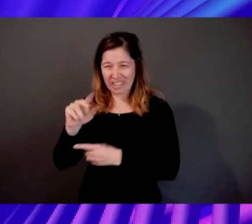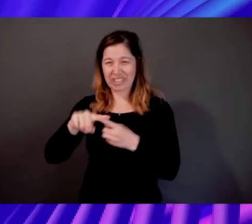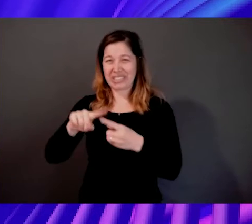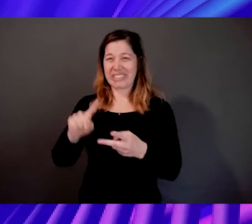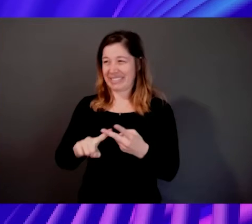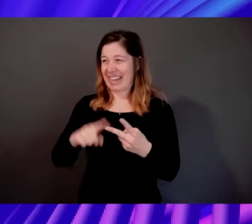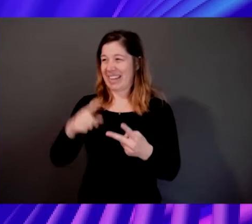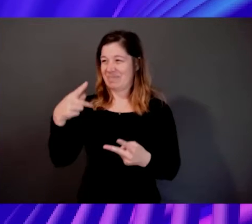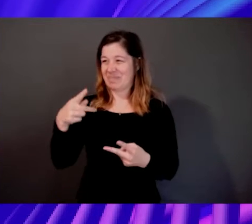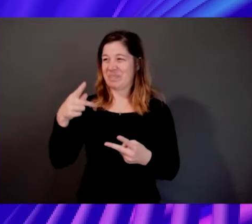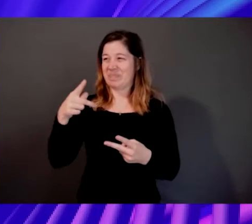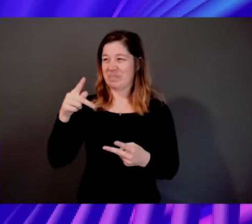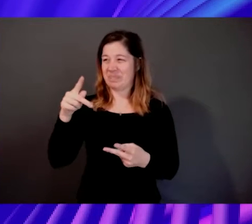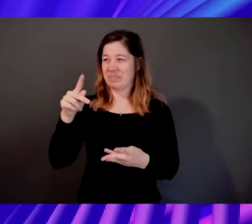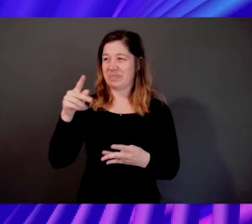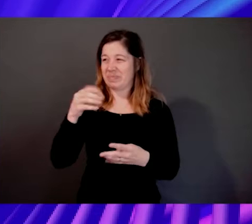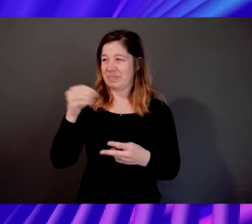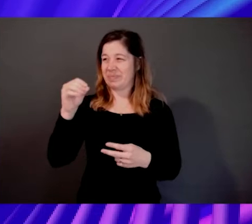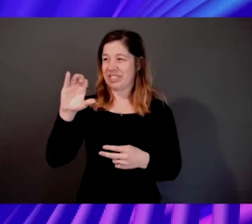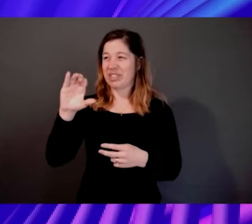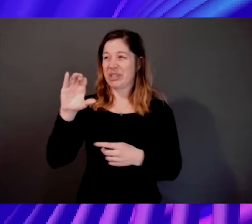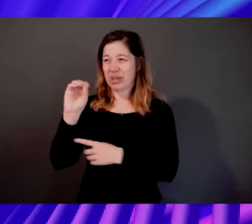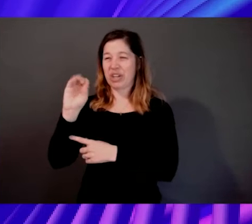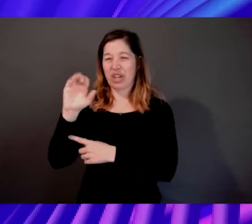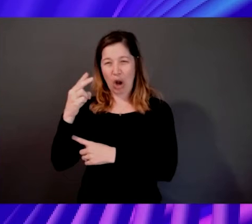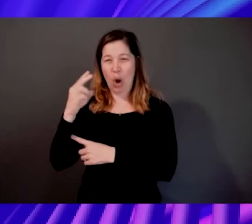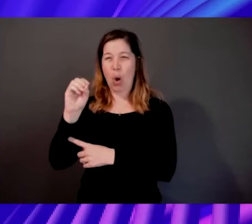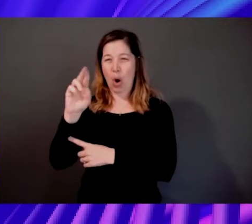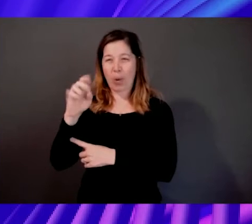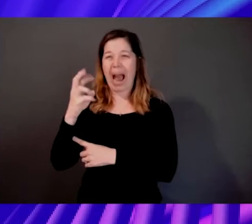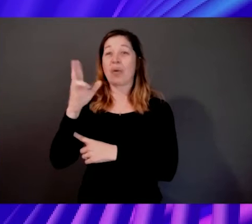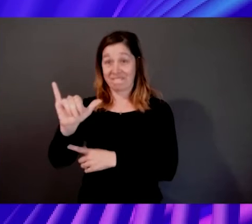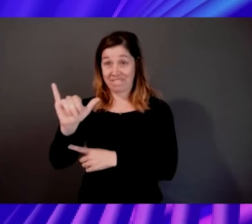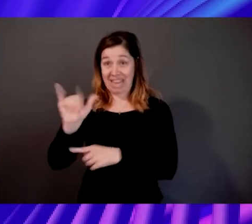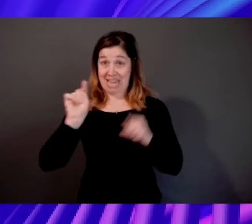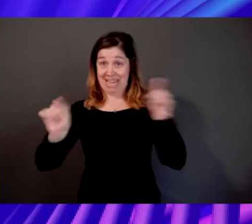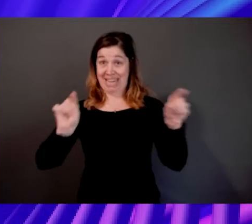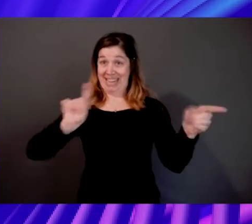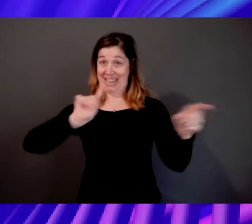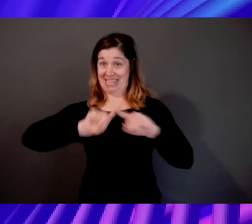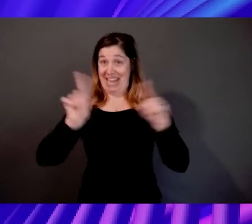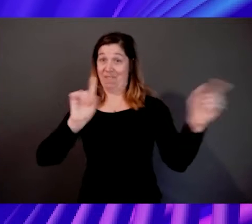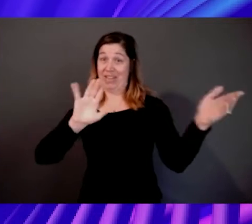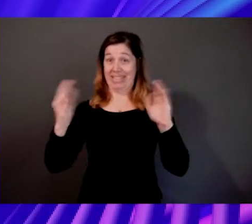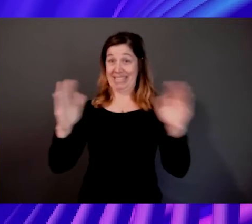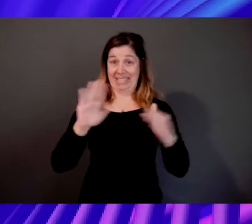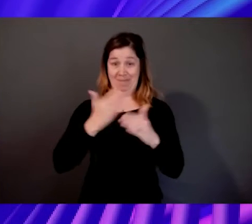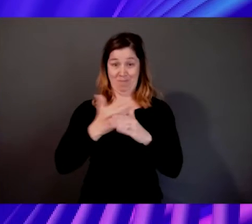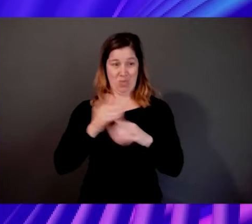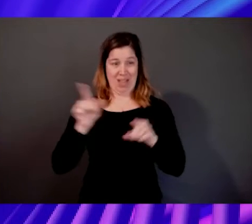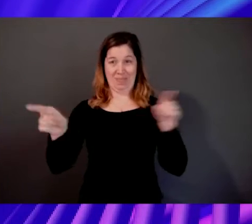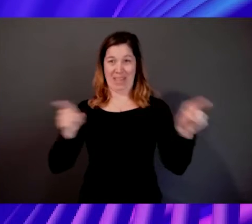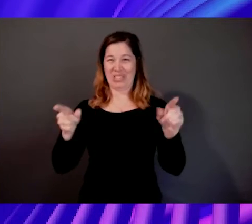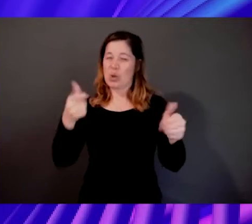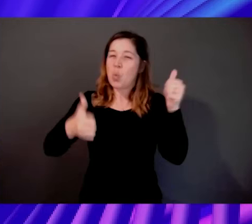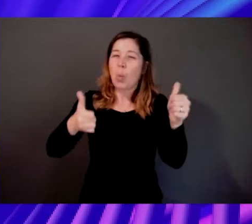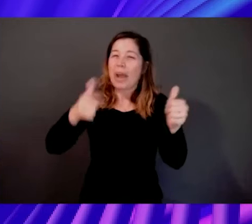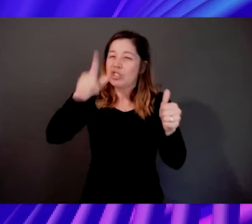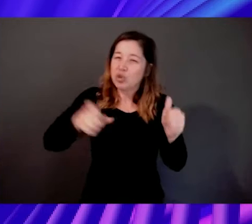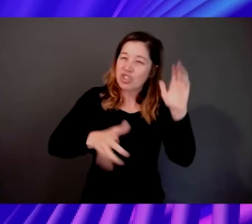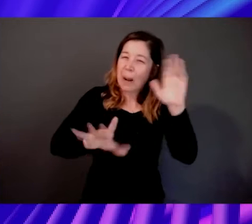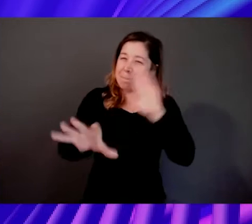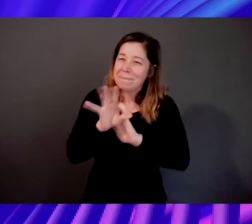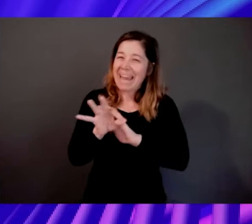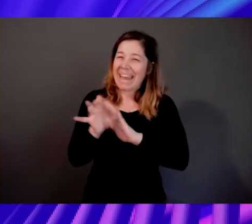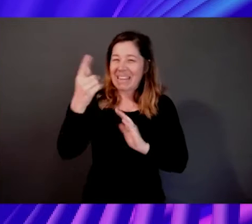cons, and hopefully it will give you some kind of guidance on what approach you are to choose. Awesome. Yeah,